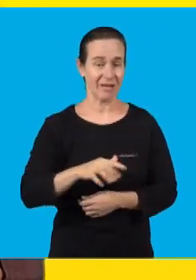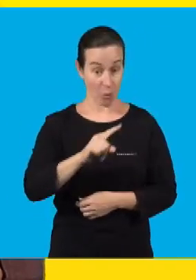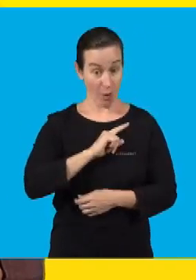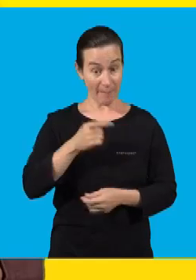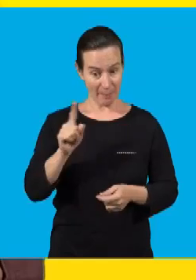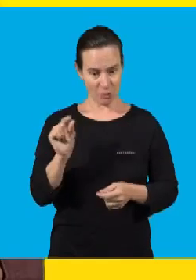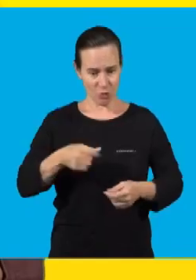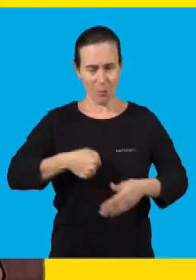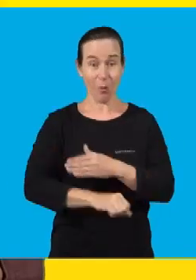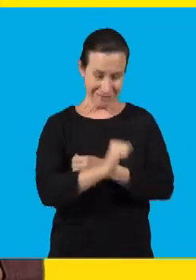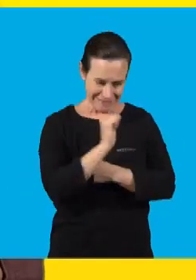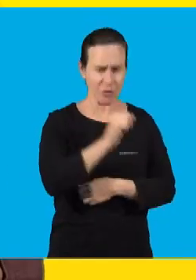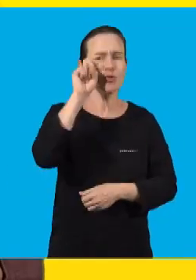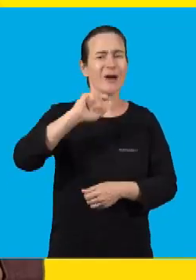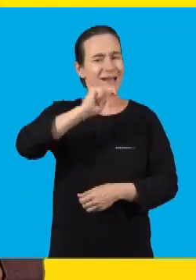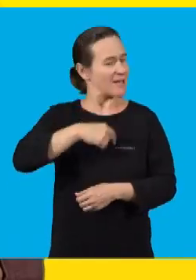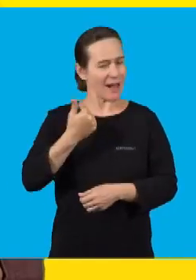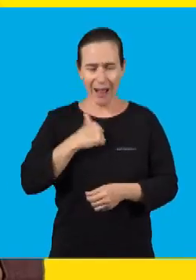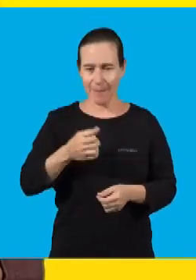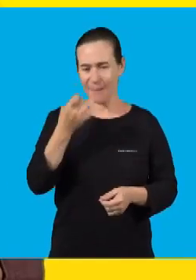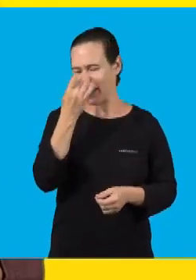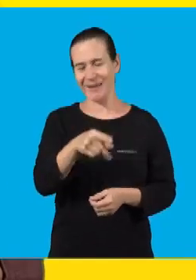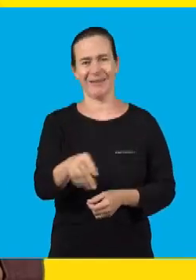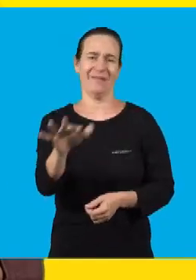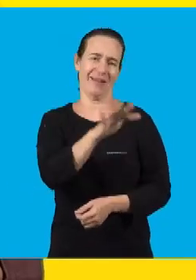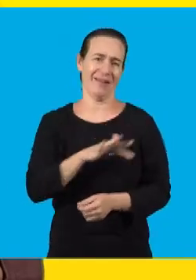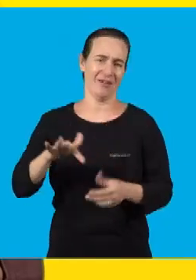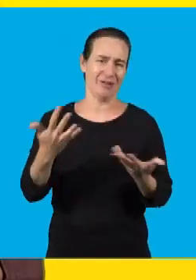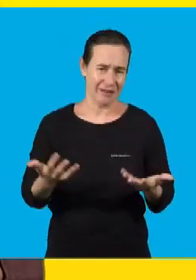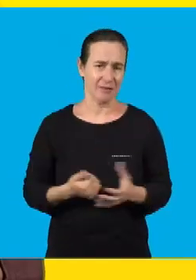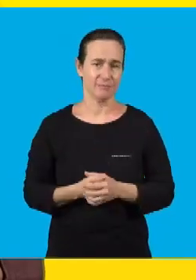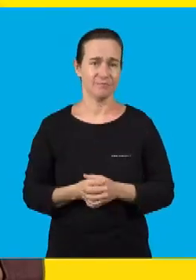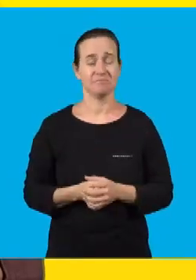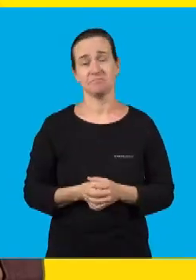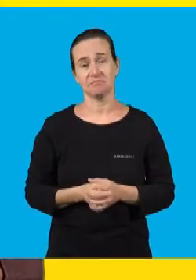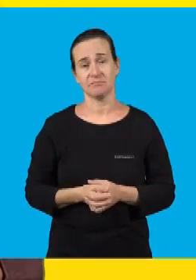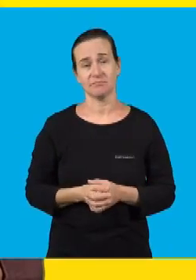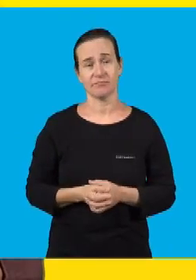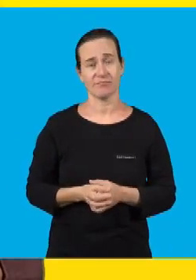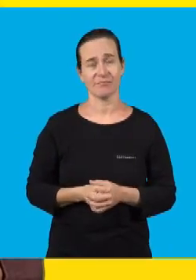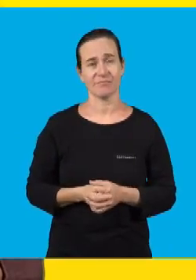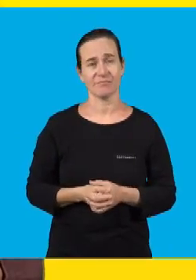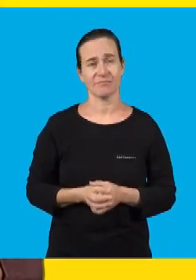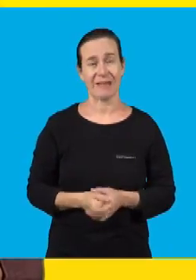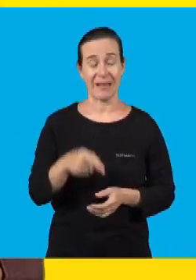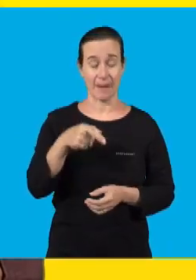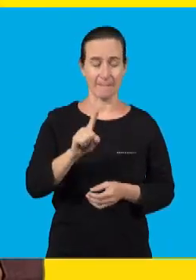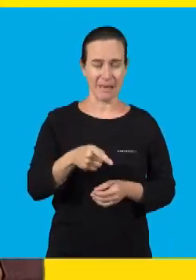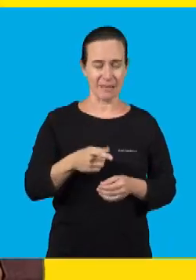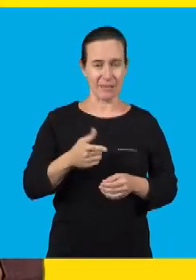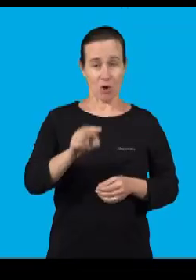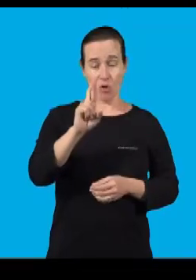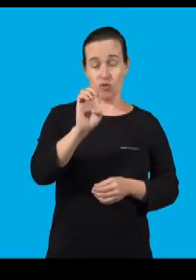grandson that is going to raise there. So he doesn't want to leave, all right? And also you could have cited that